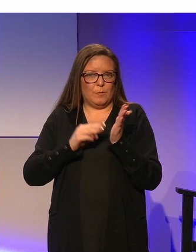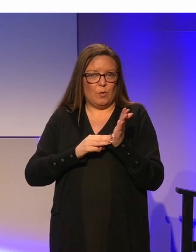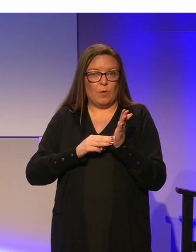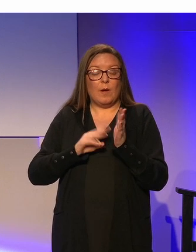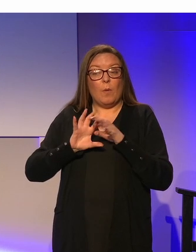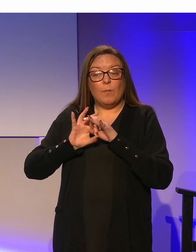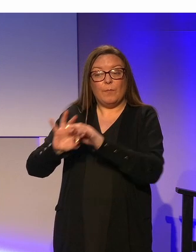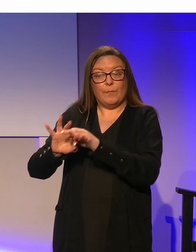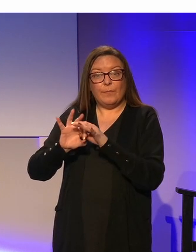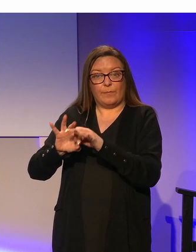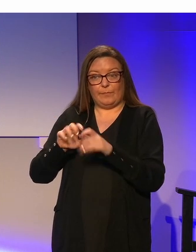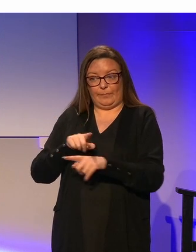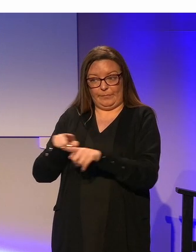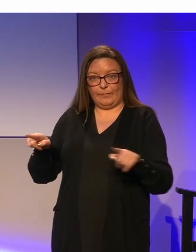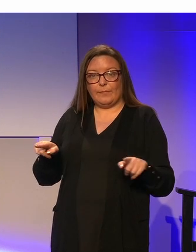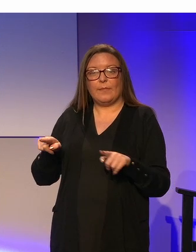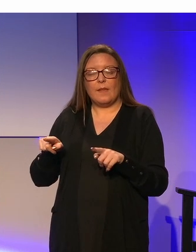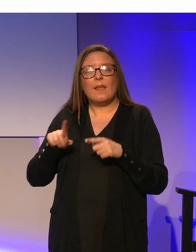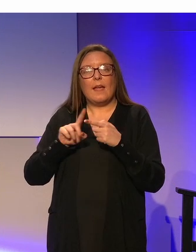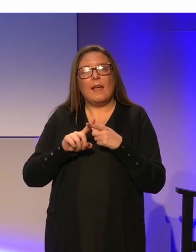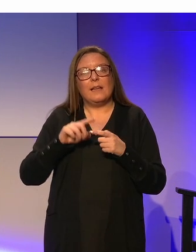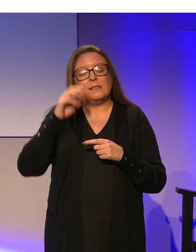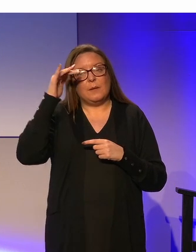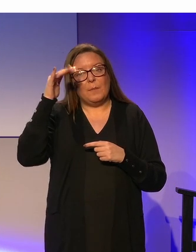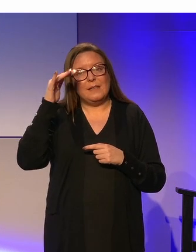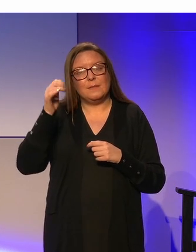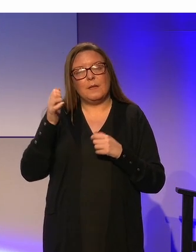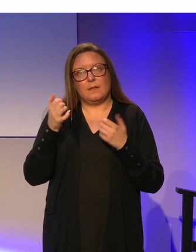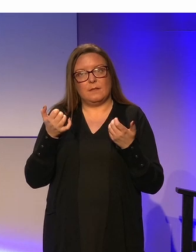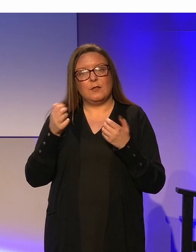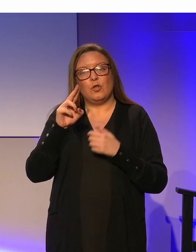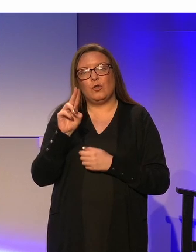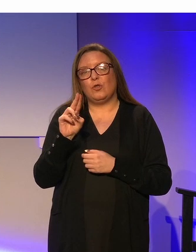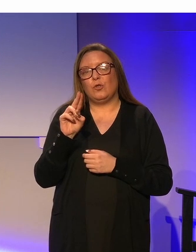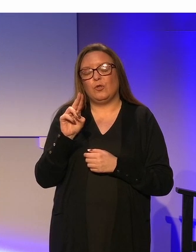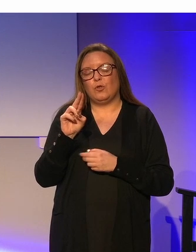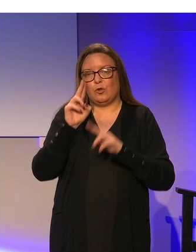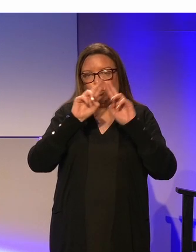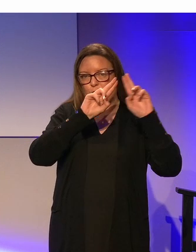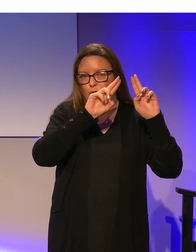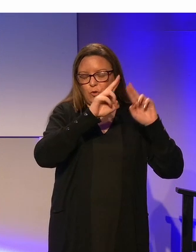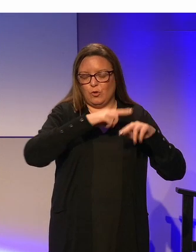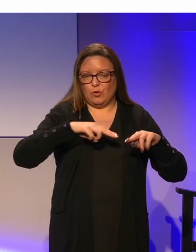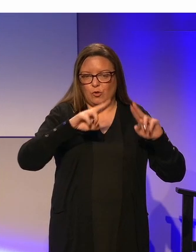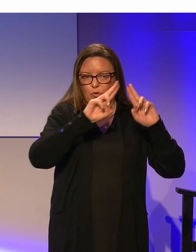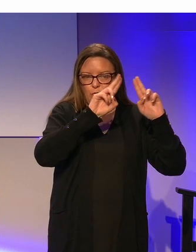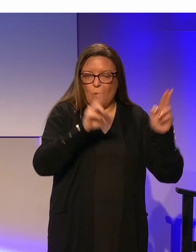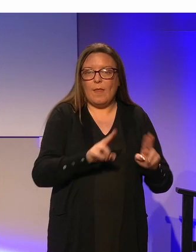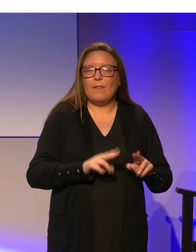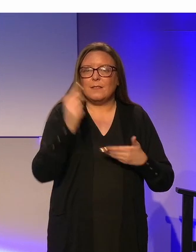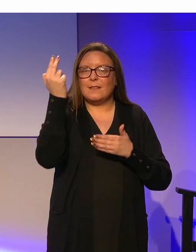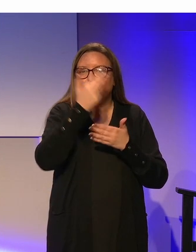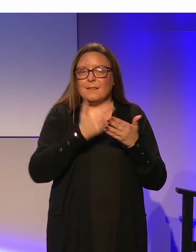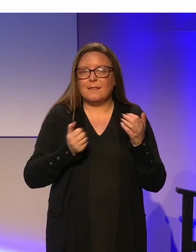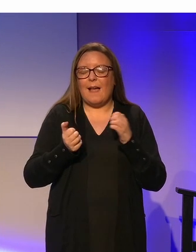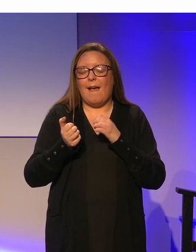collaboration with them. And we really drew on the principles of universal design for learning when designing the program as well. As